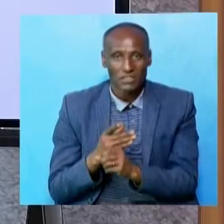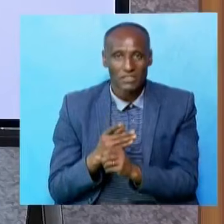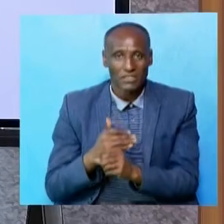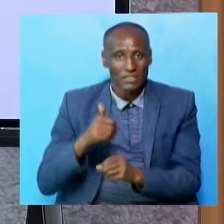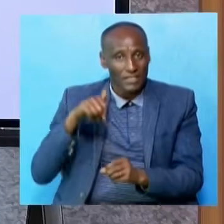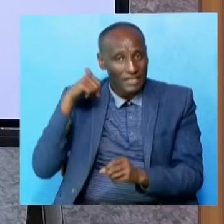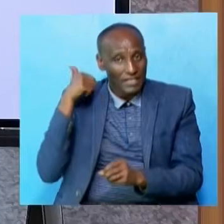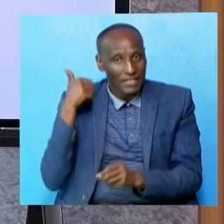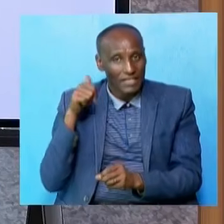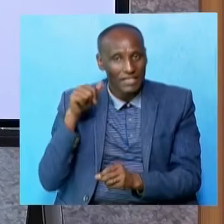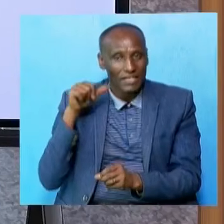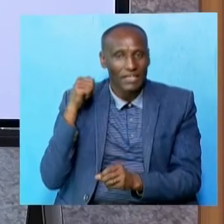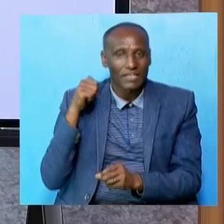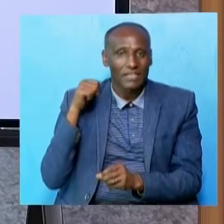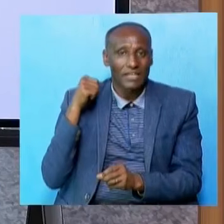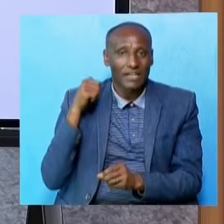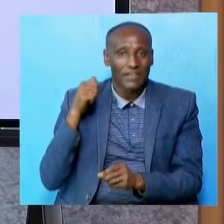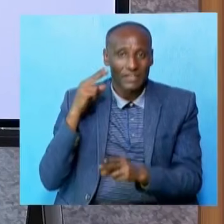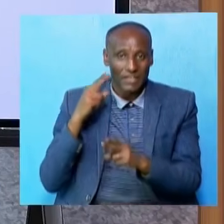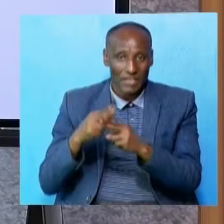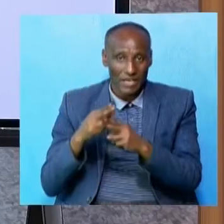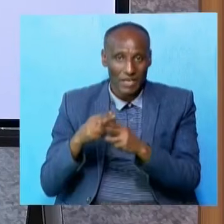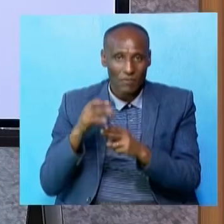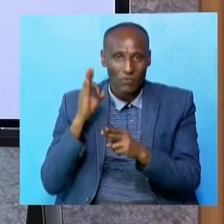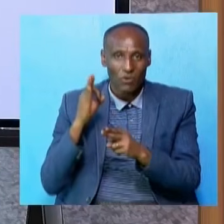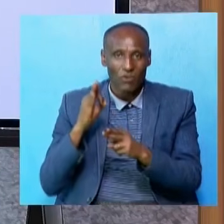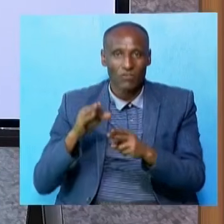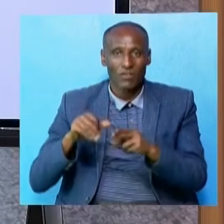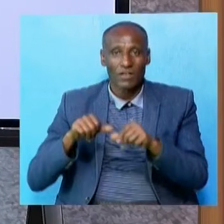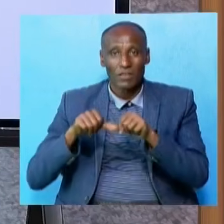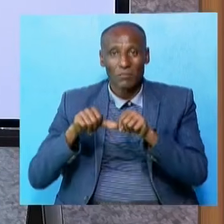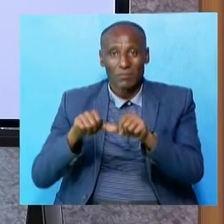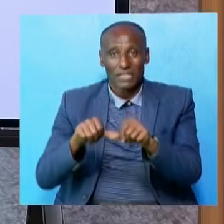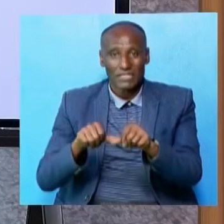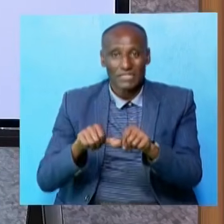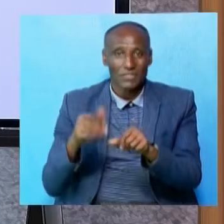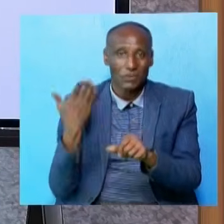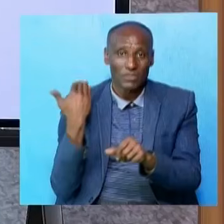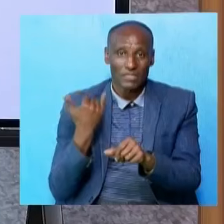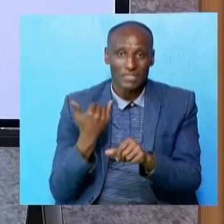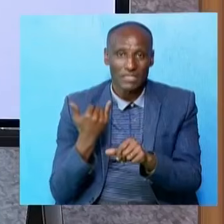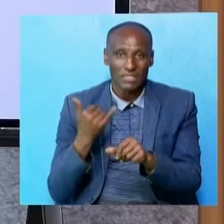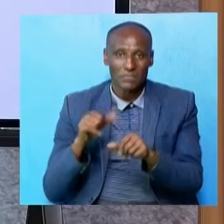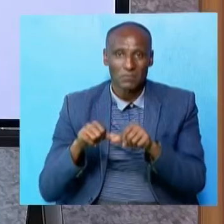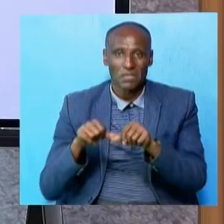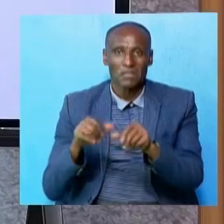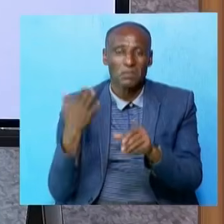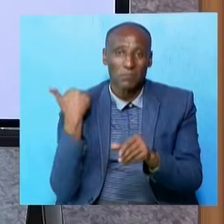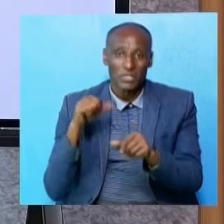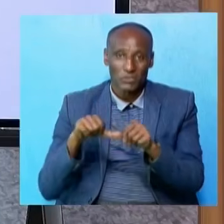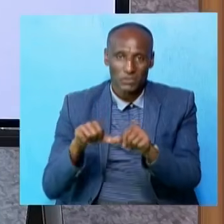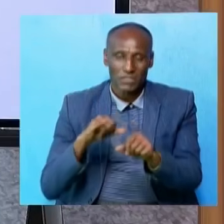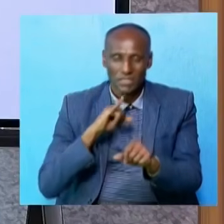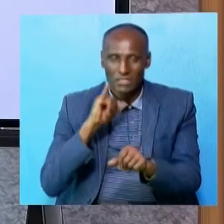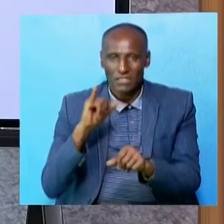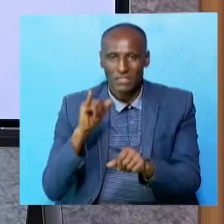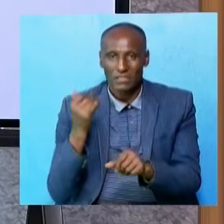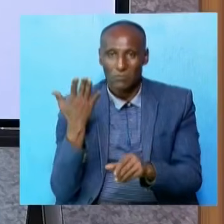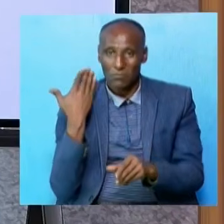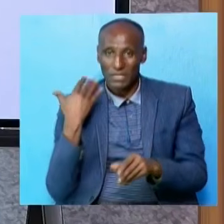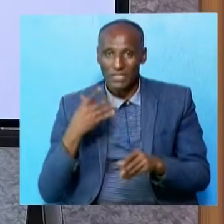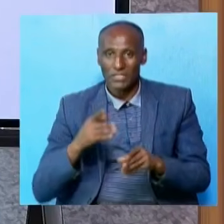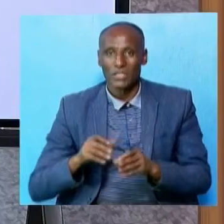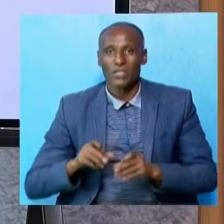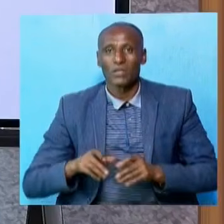name of past continuous is what? Past progressive. Progressive means an action that goes